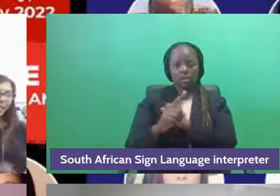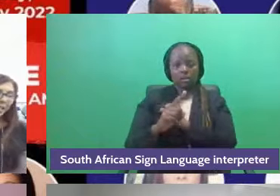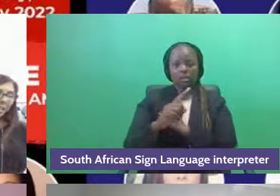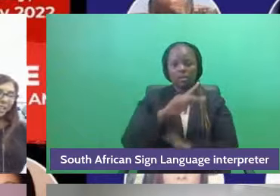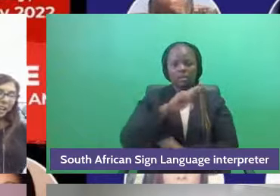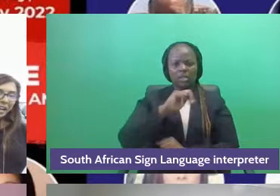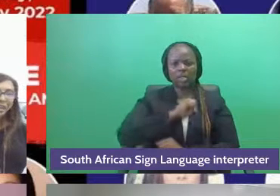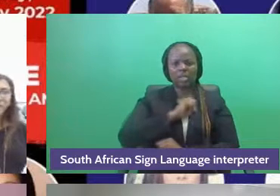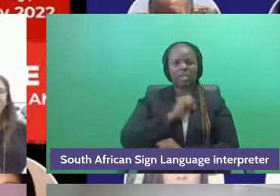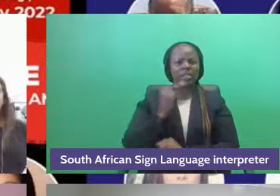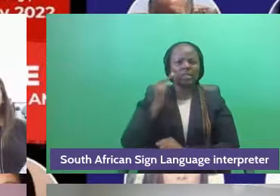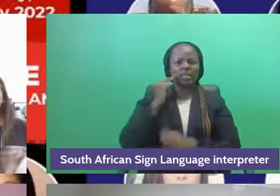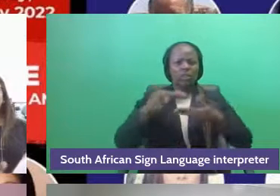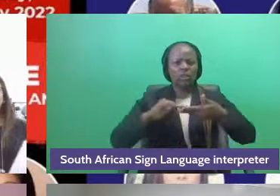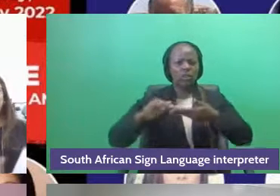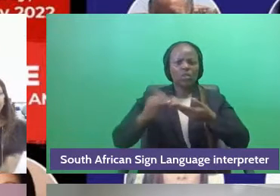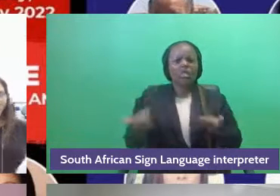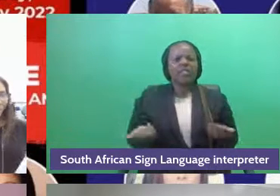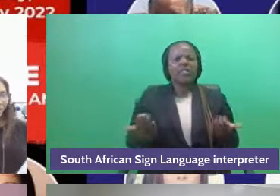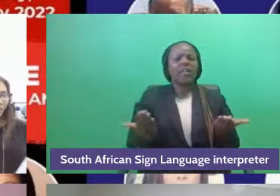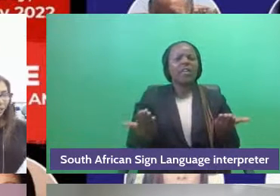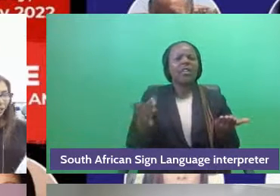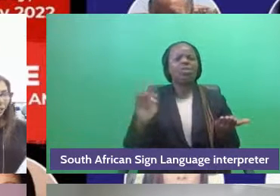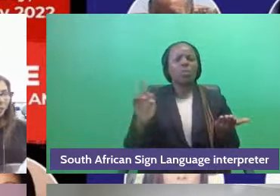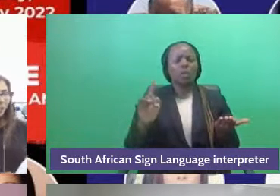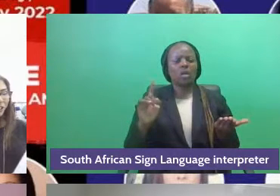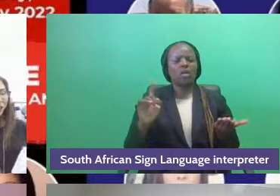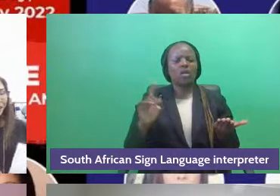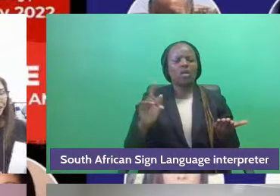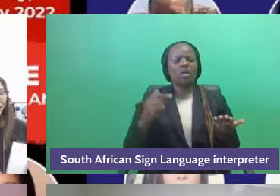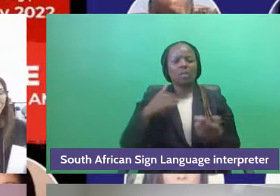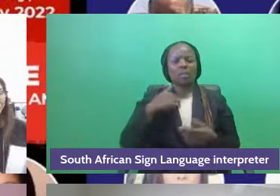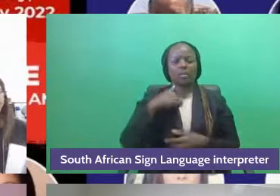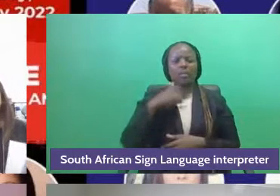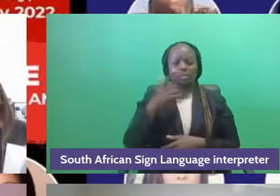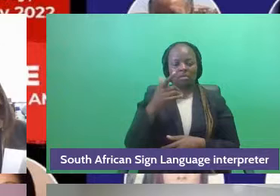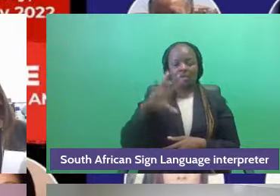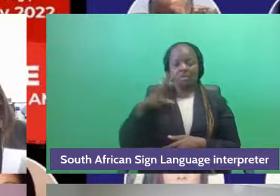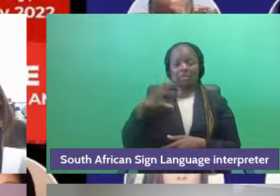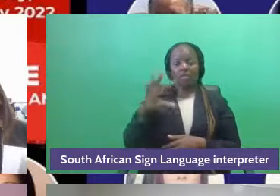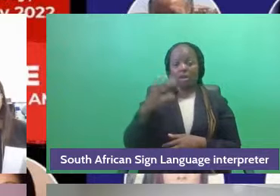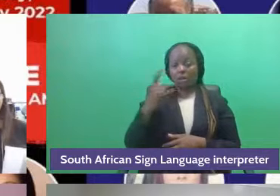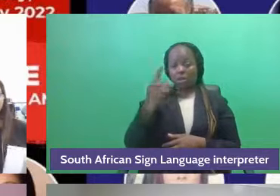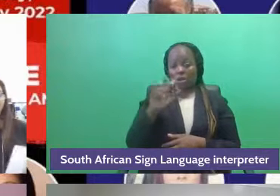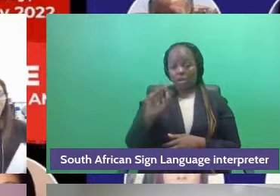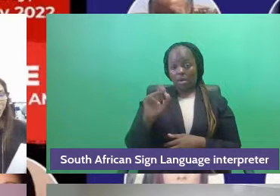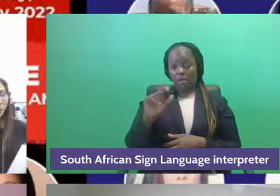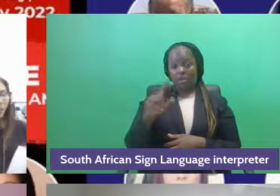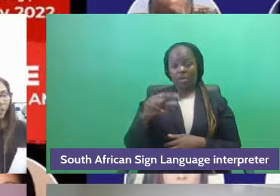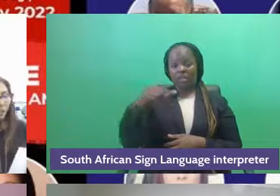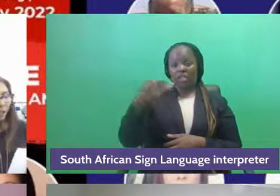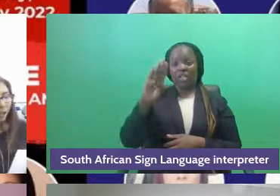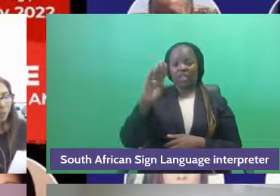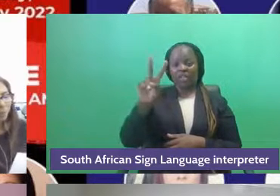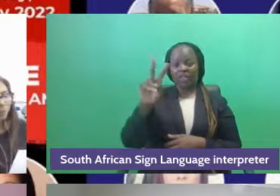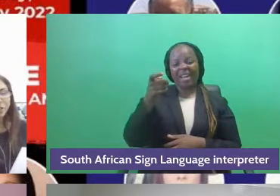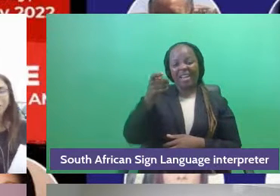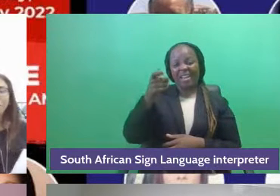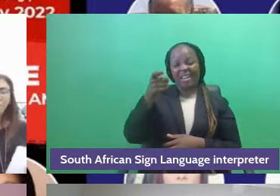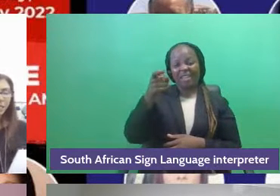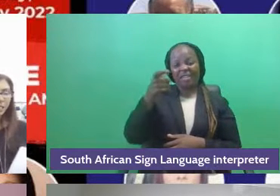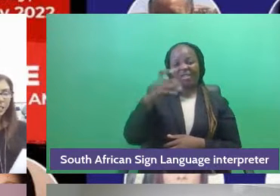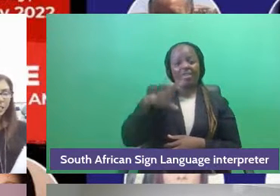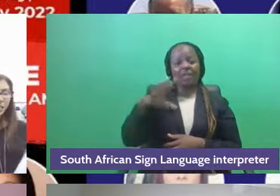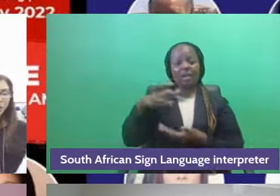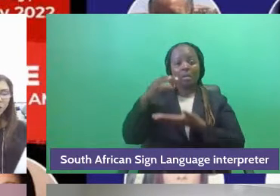services. And again, I've tweaked it a little bit. I'm going to answer that question related to GBV. So our proposal